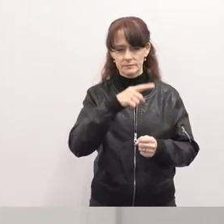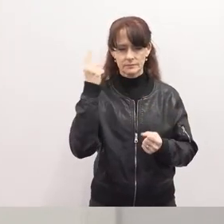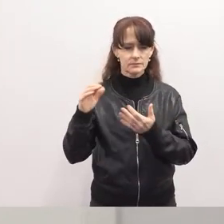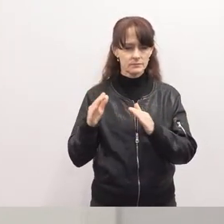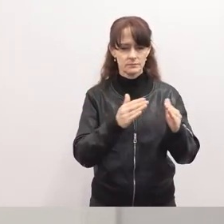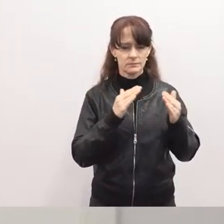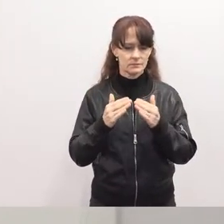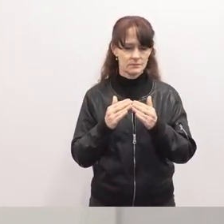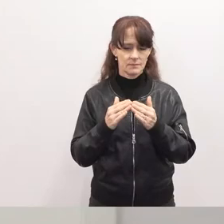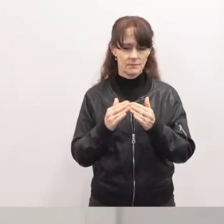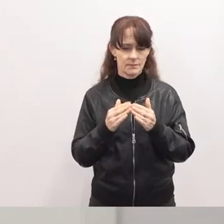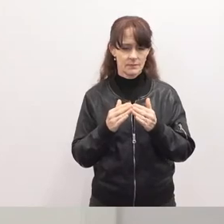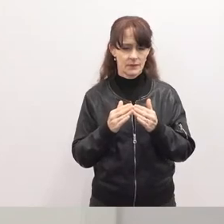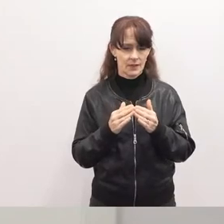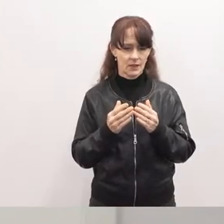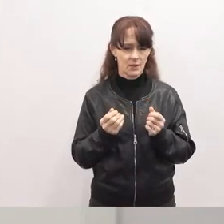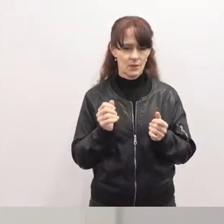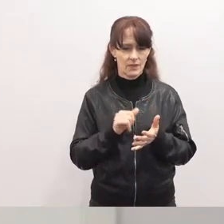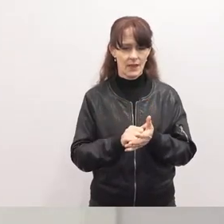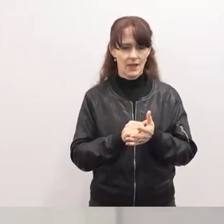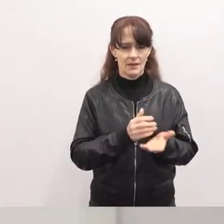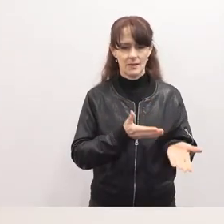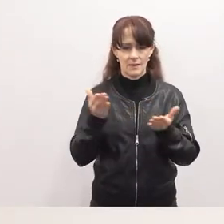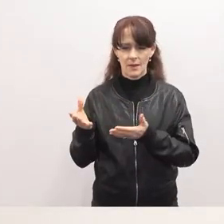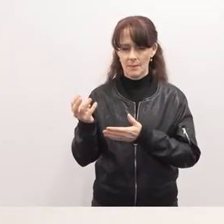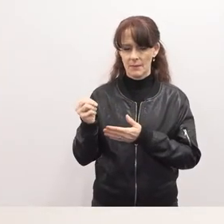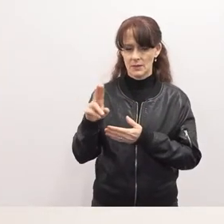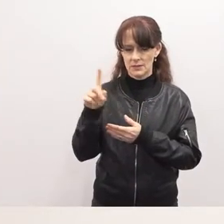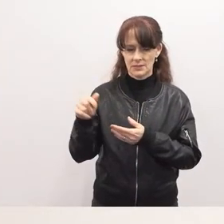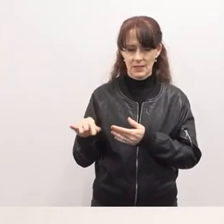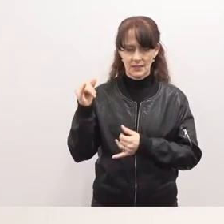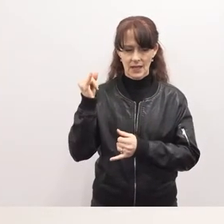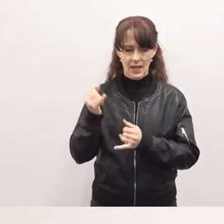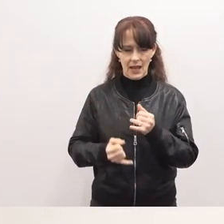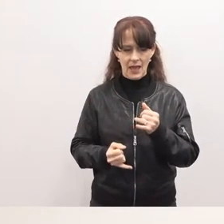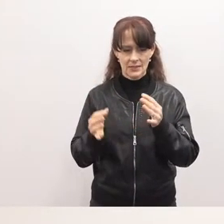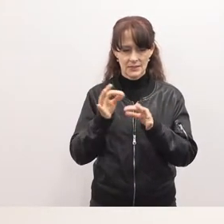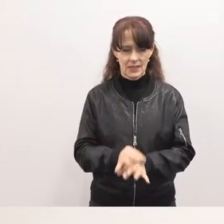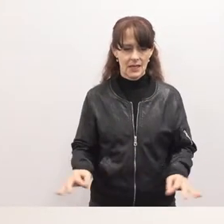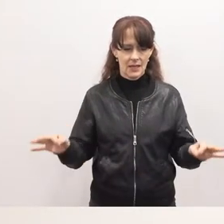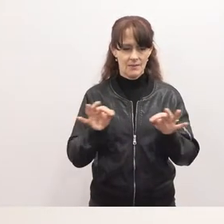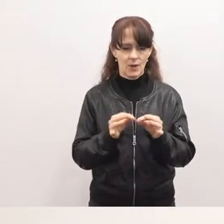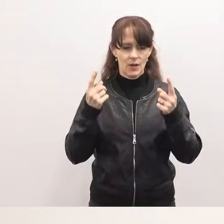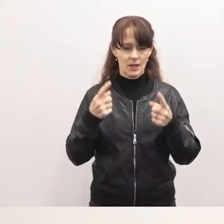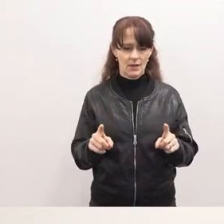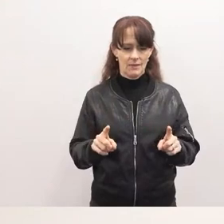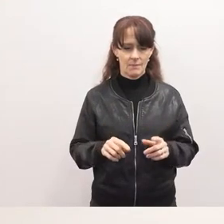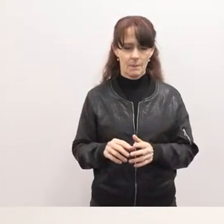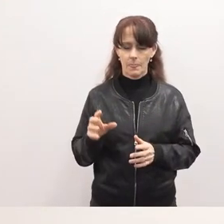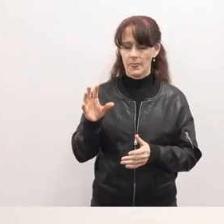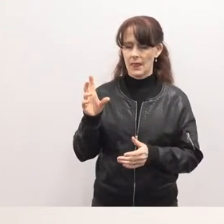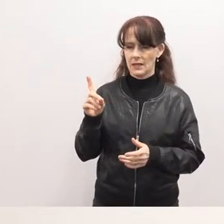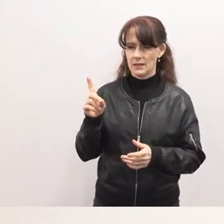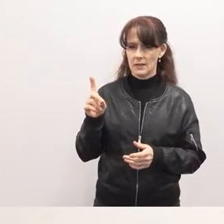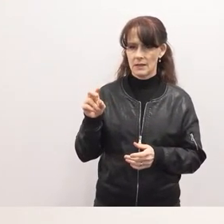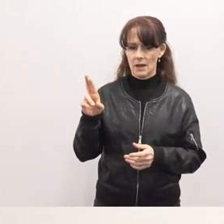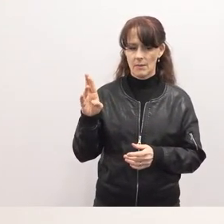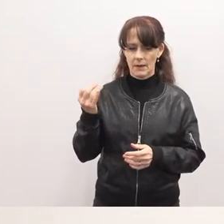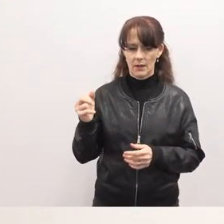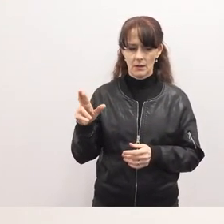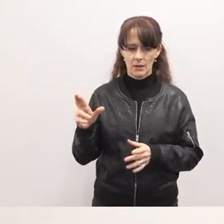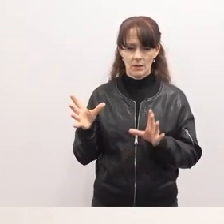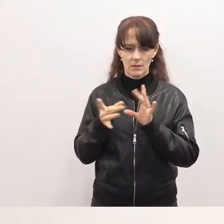so with that, I will pass to Mr. Zaid for a last and a very important announcement. Dr. Baker, could we comment